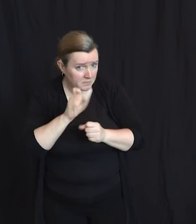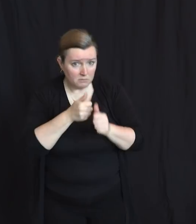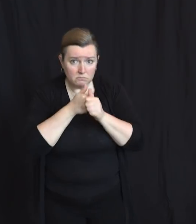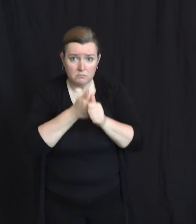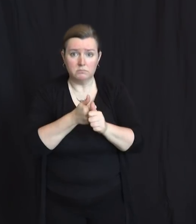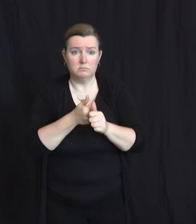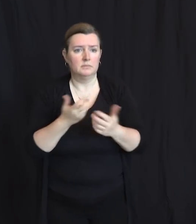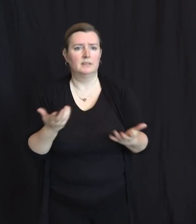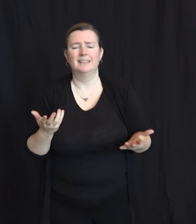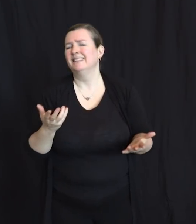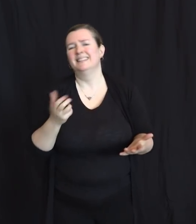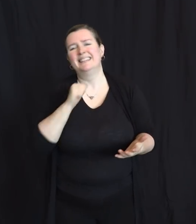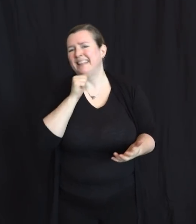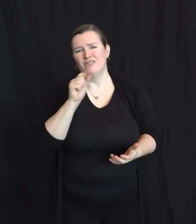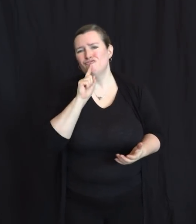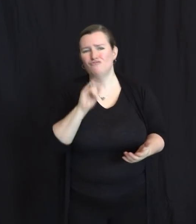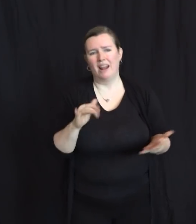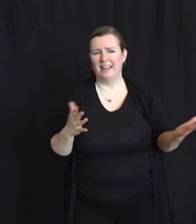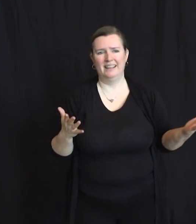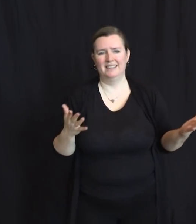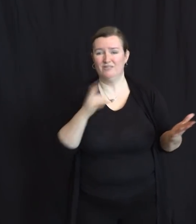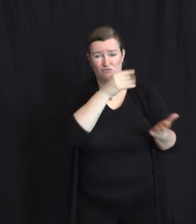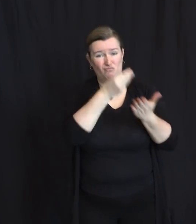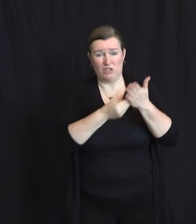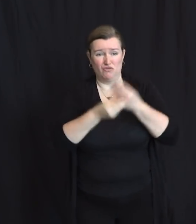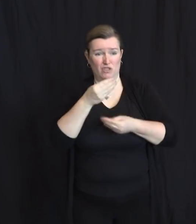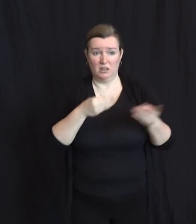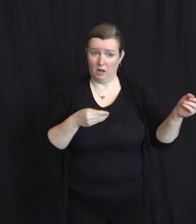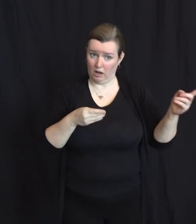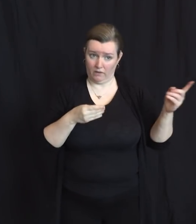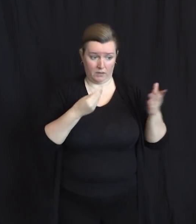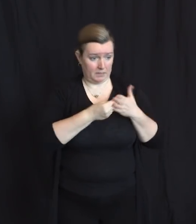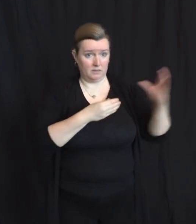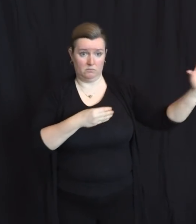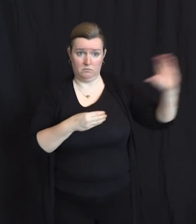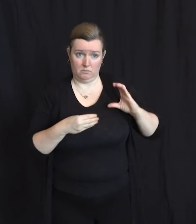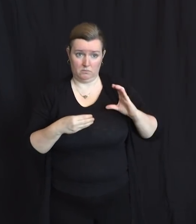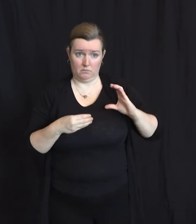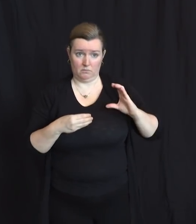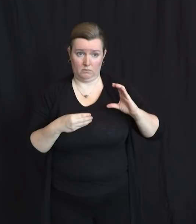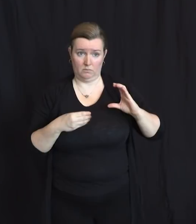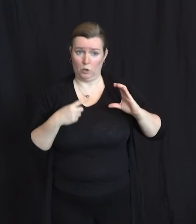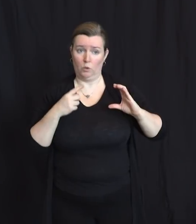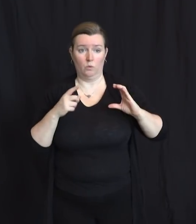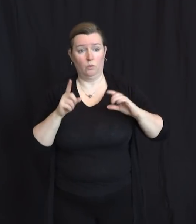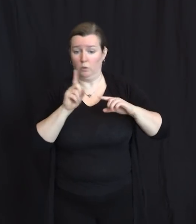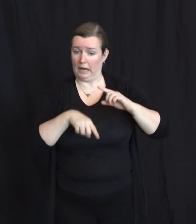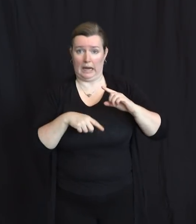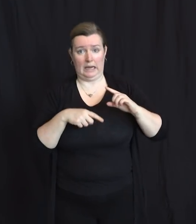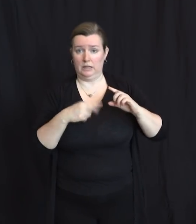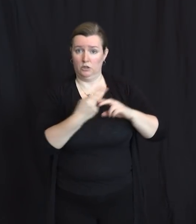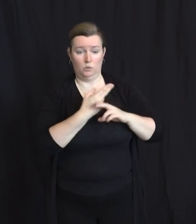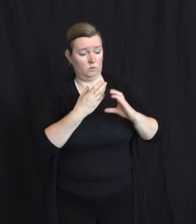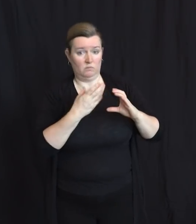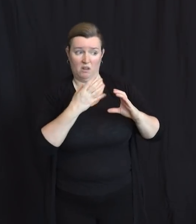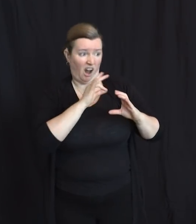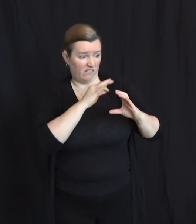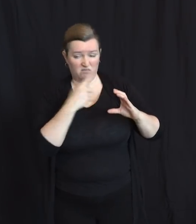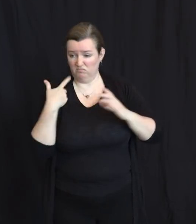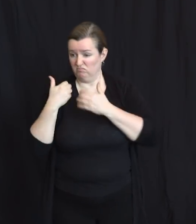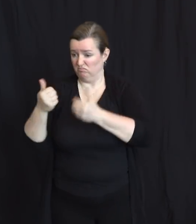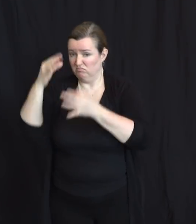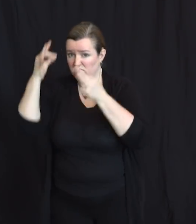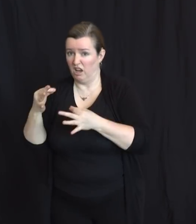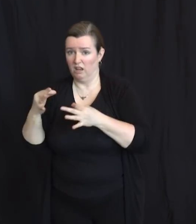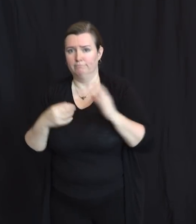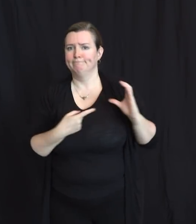empty. Treasury's guidance renders much of this funding literally unusable, and without additional flexibility will mean